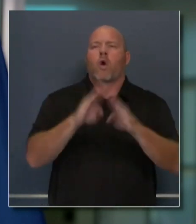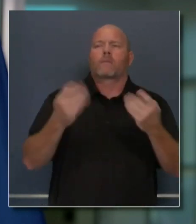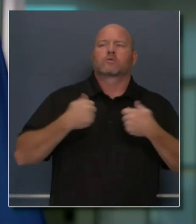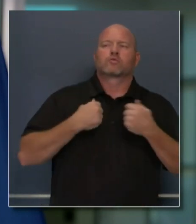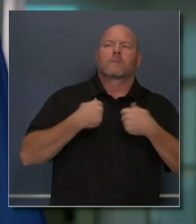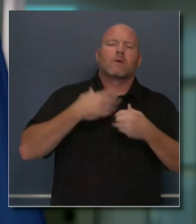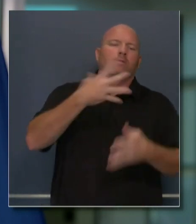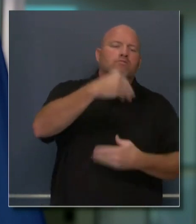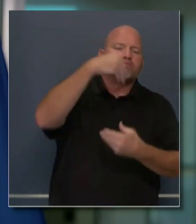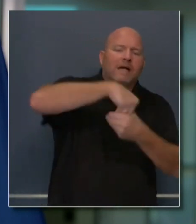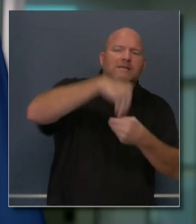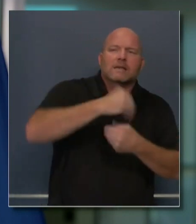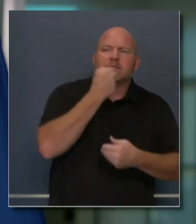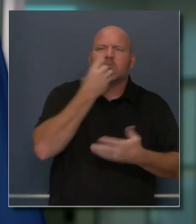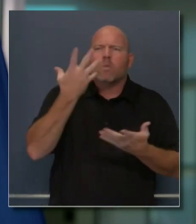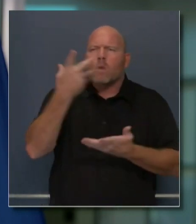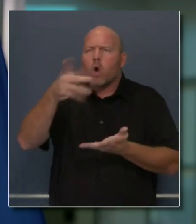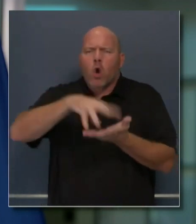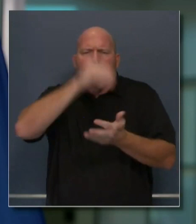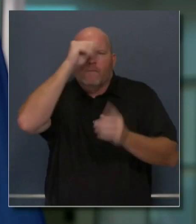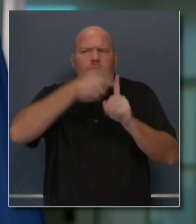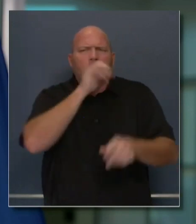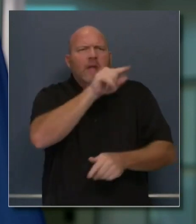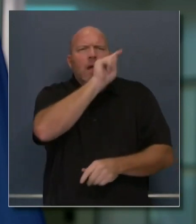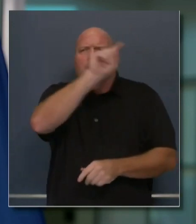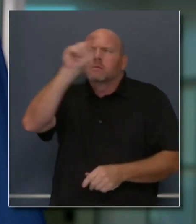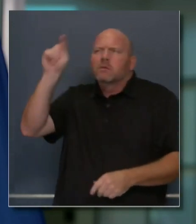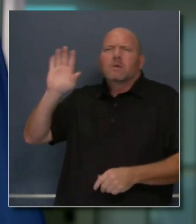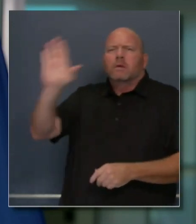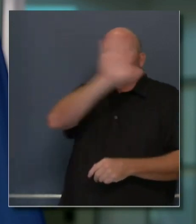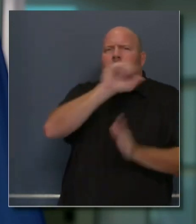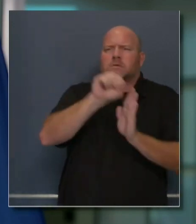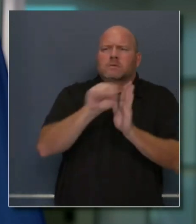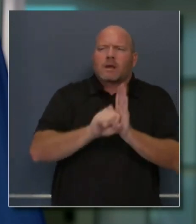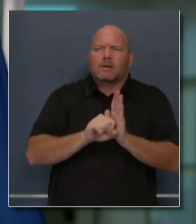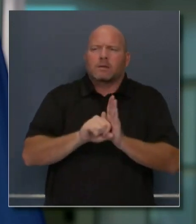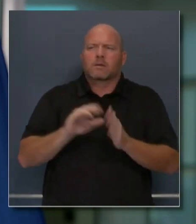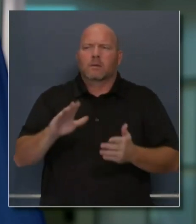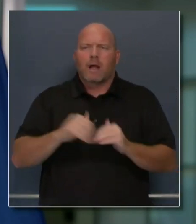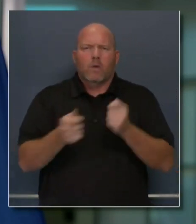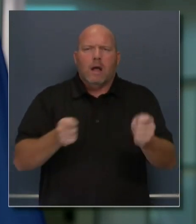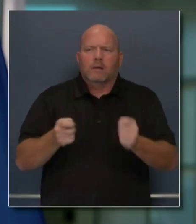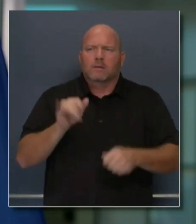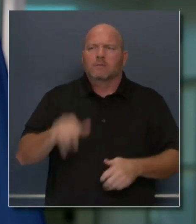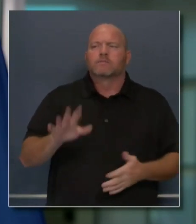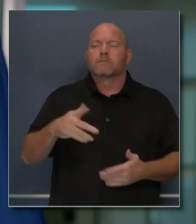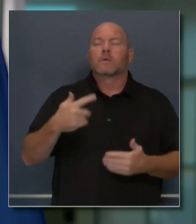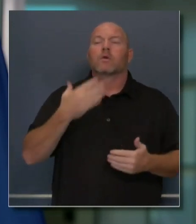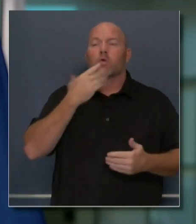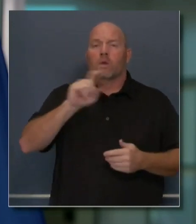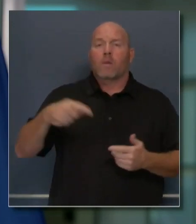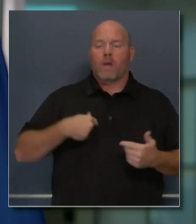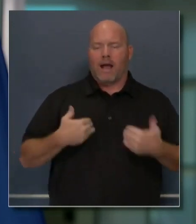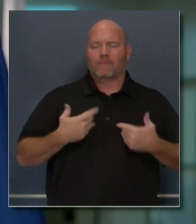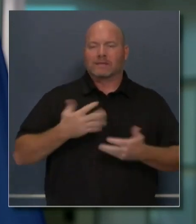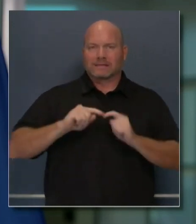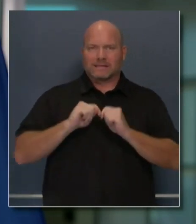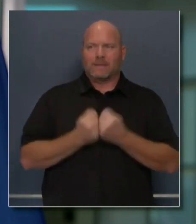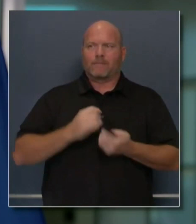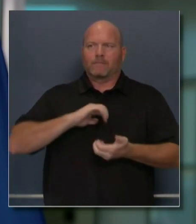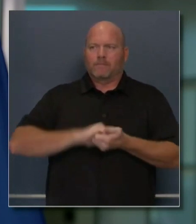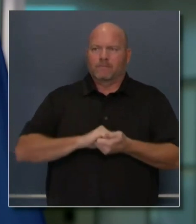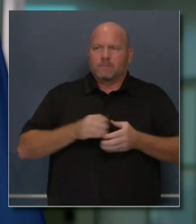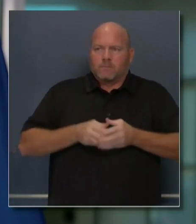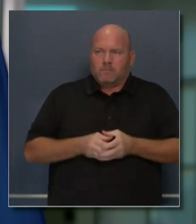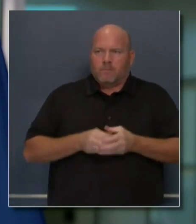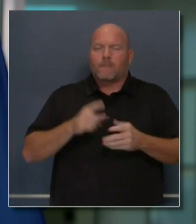what other states are doing? No, it's a good question, and I have a whole team that spends their time not only getting the